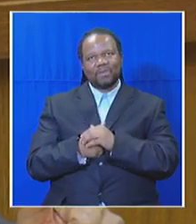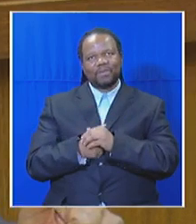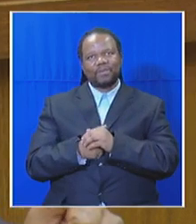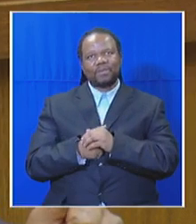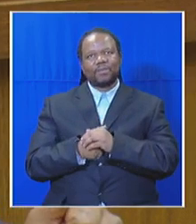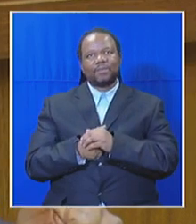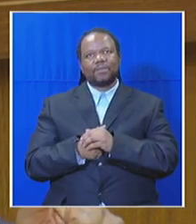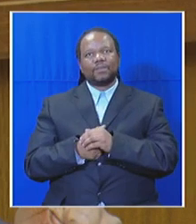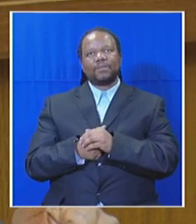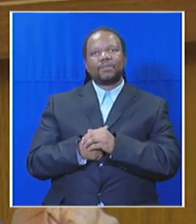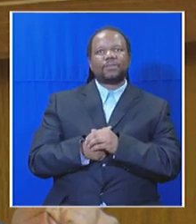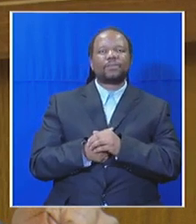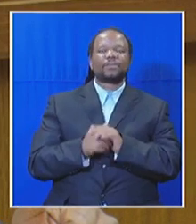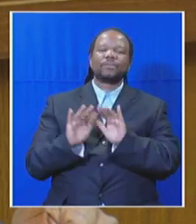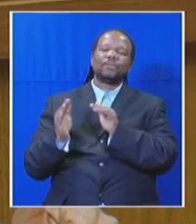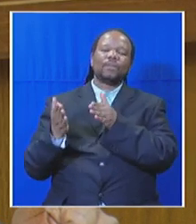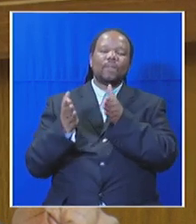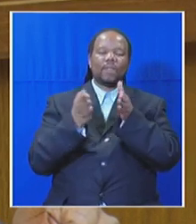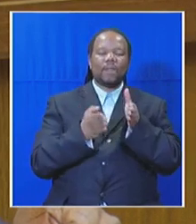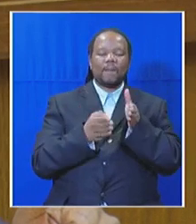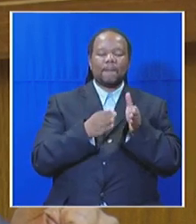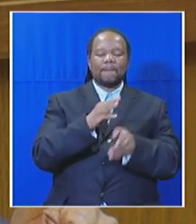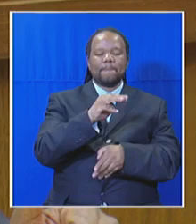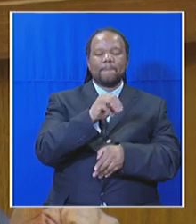With regard to Marikana,